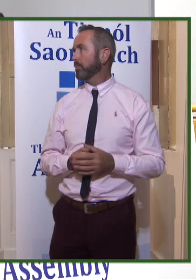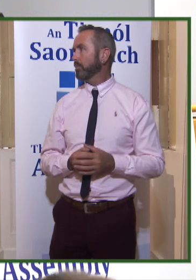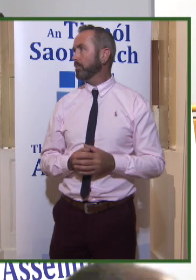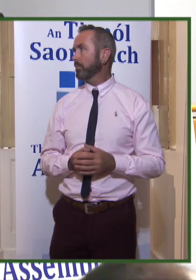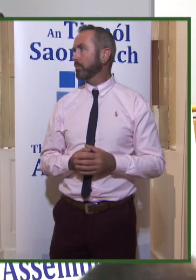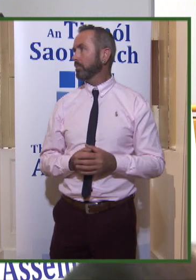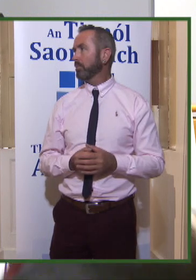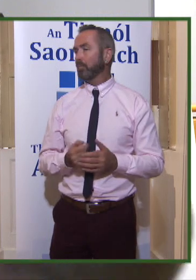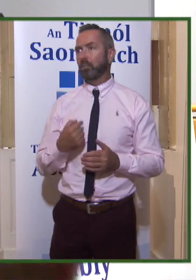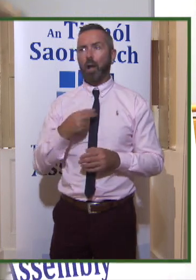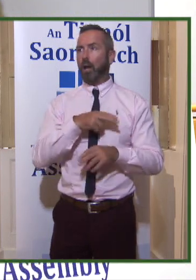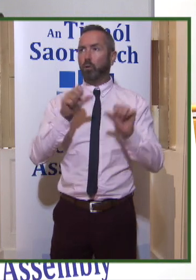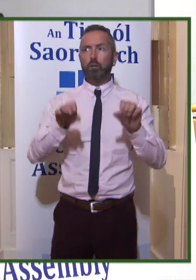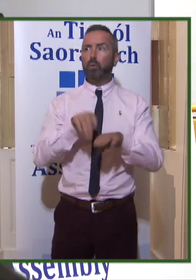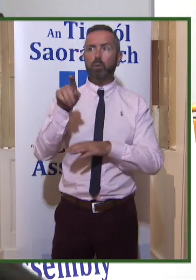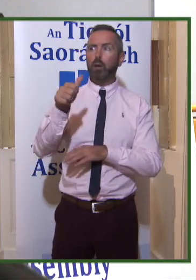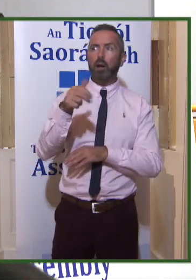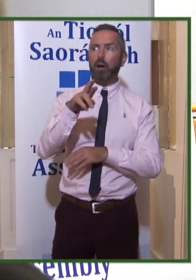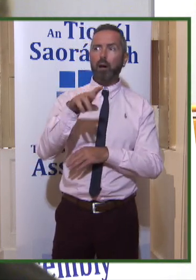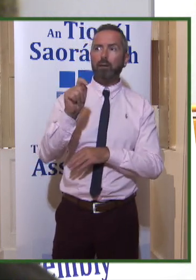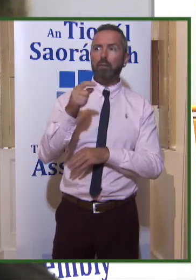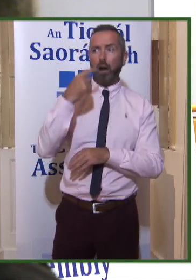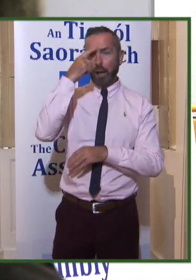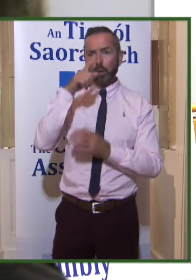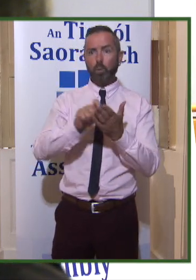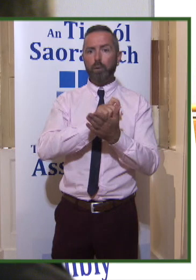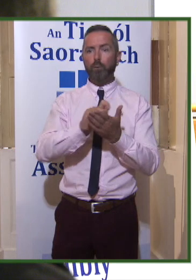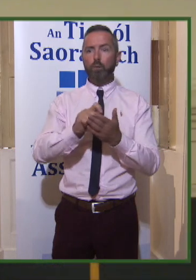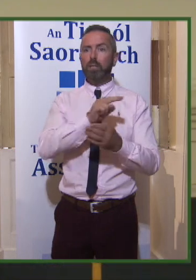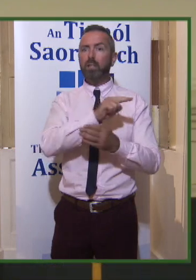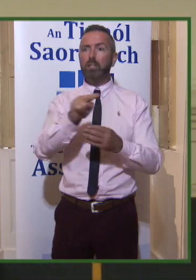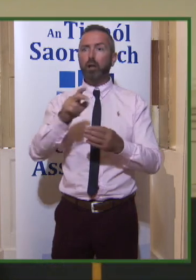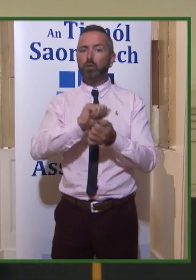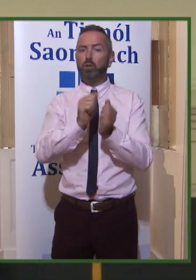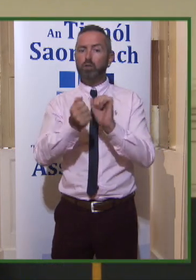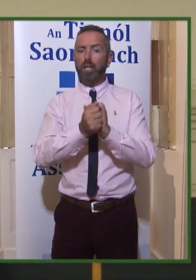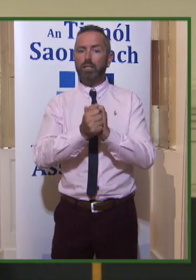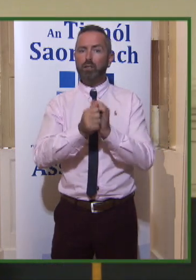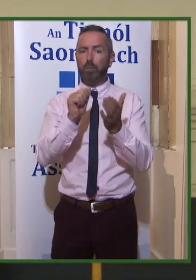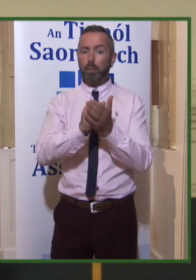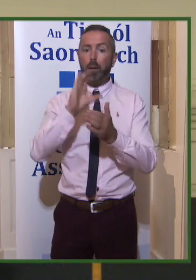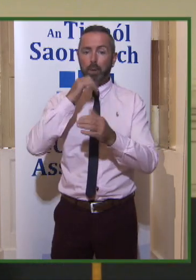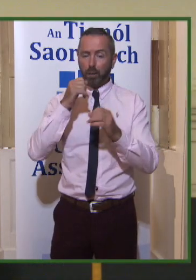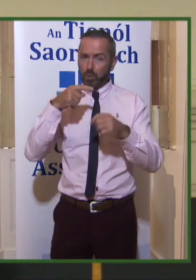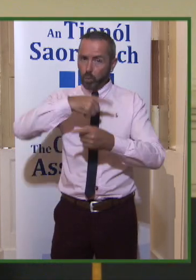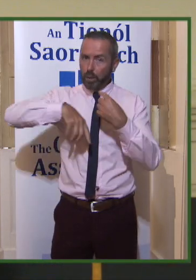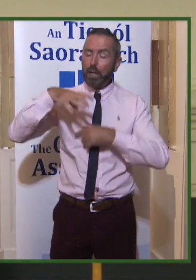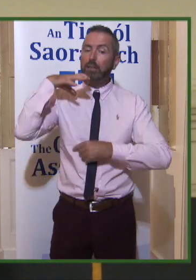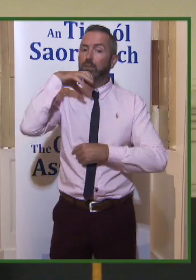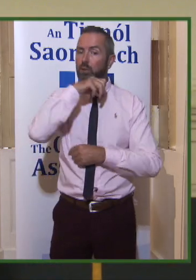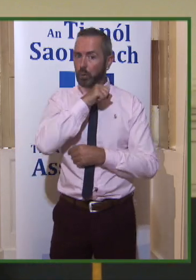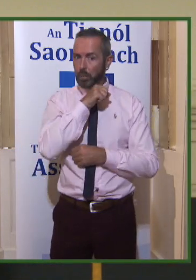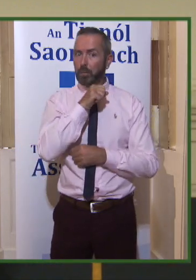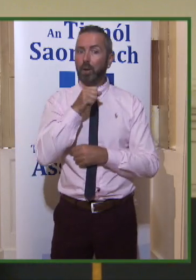I would disagree with you there, Art. I think we have voted not to change the ballot paper. We're assuming that that's how that will